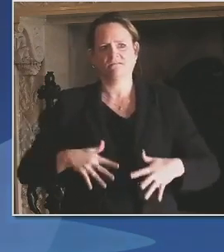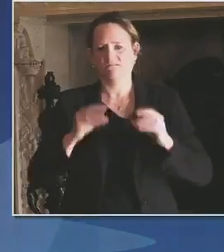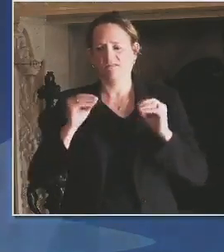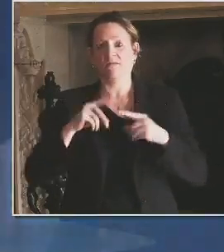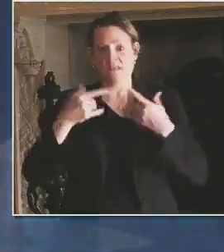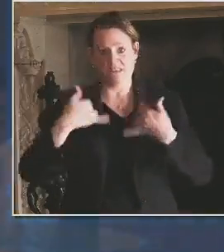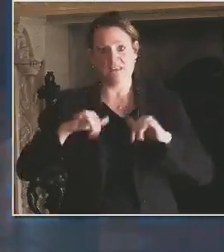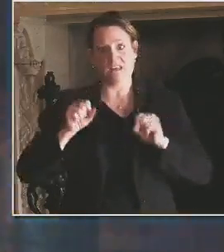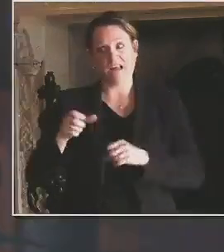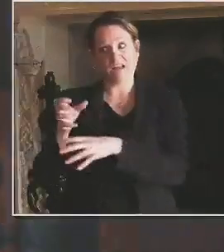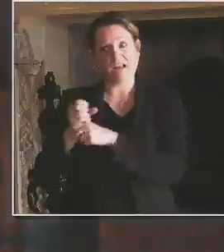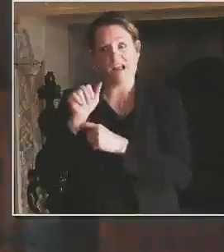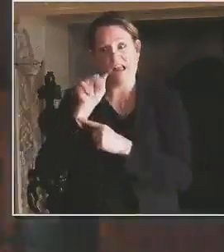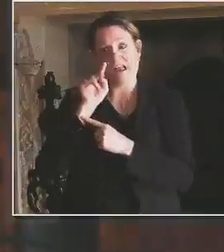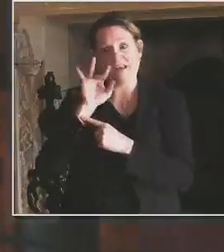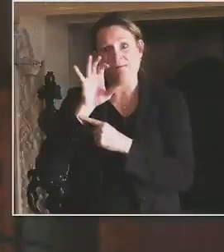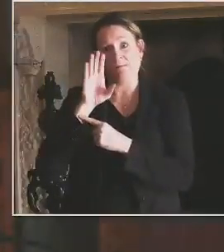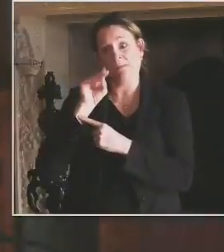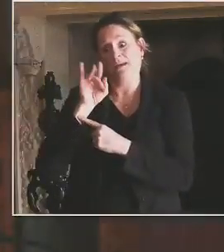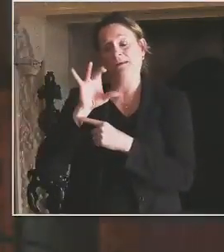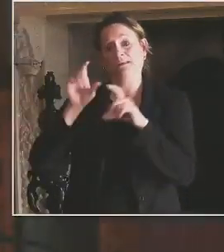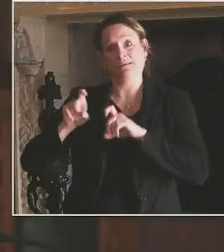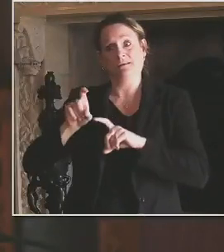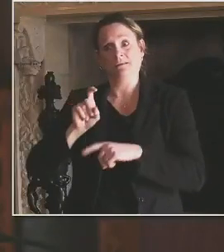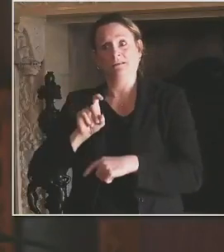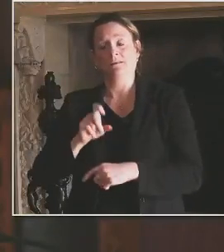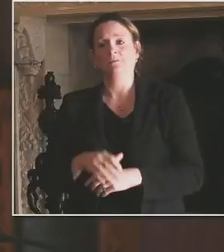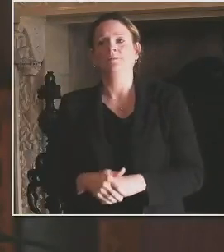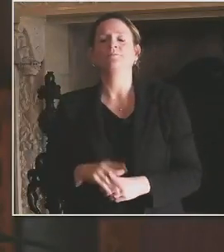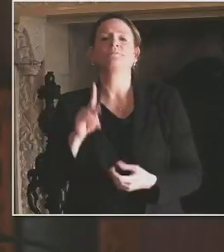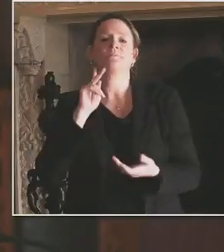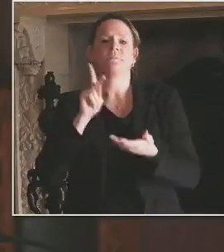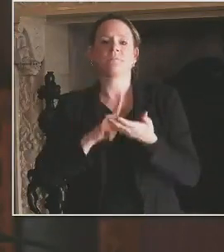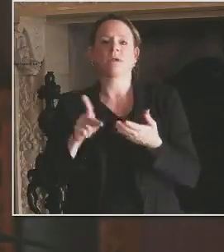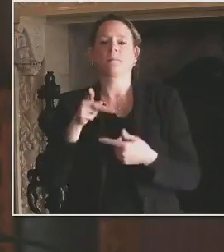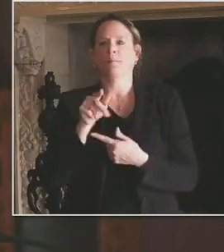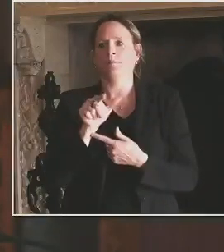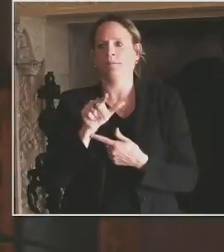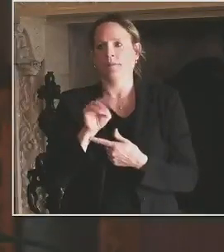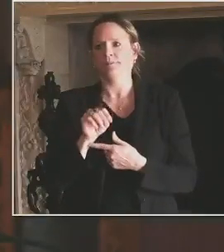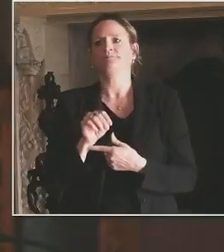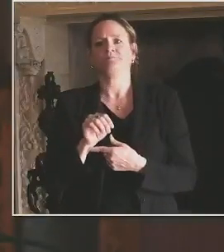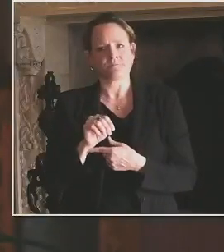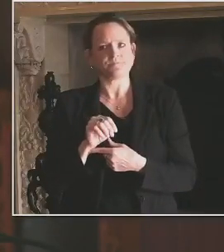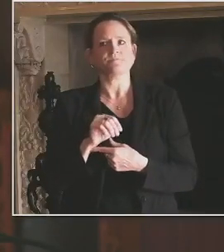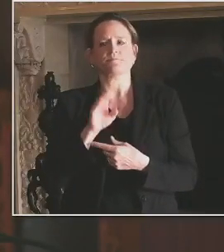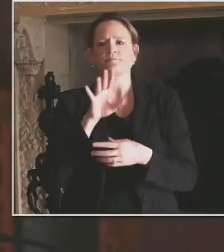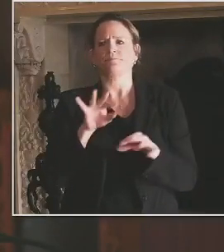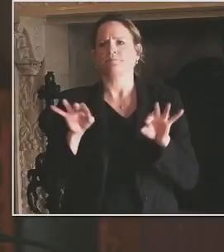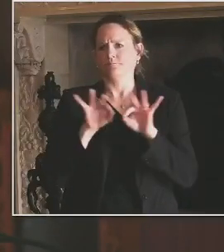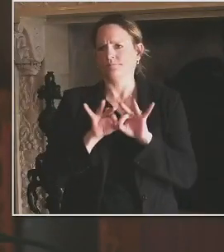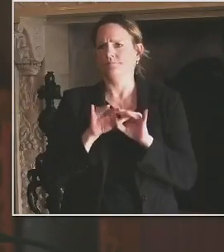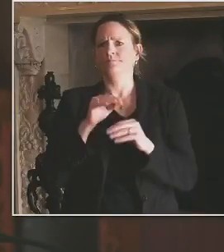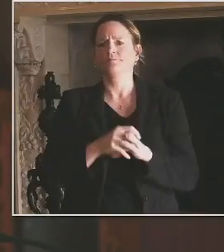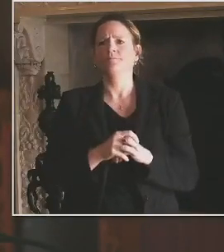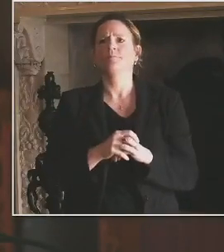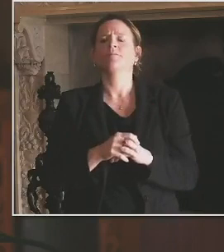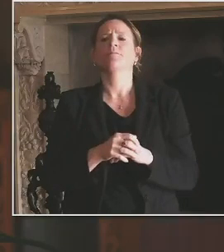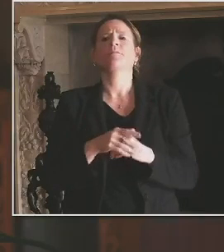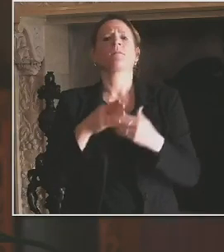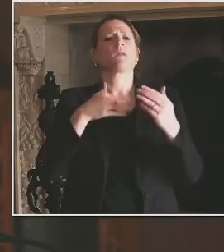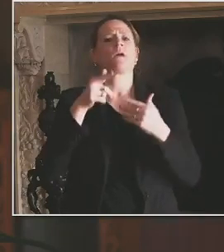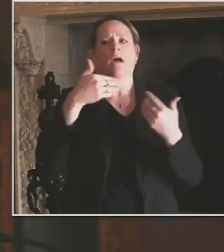science here, but I think that it's important to understand that whether you are symptomatic or asymptomatic,